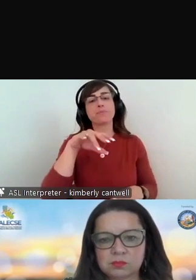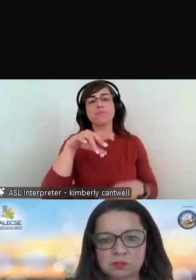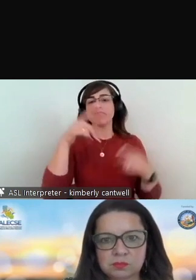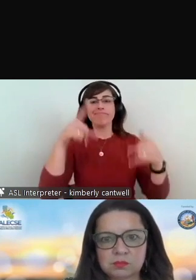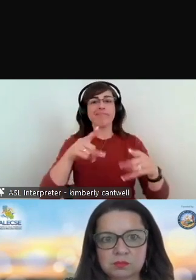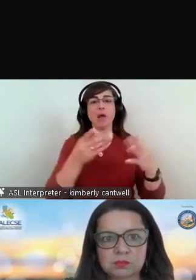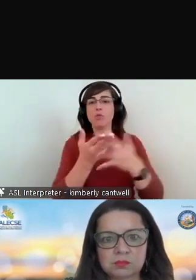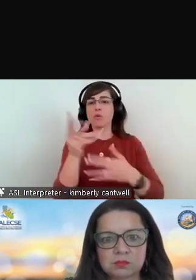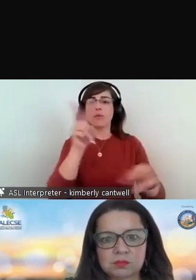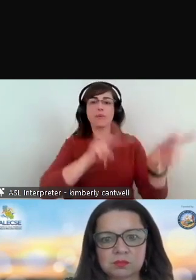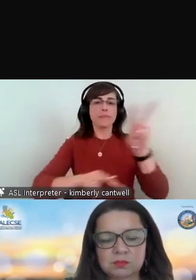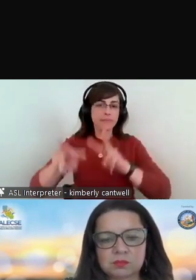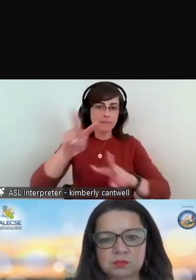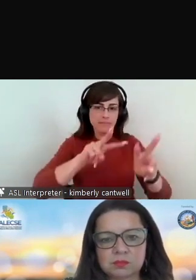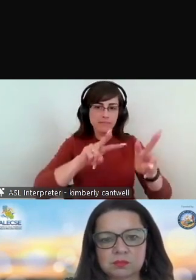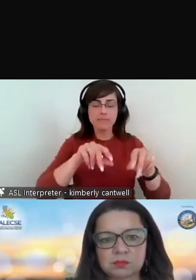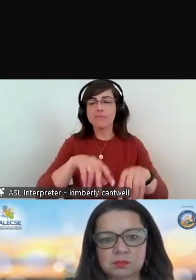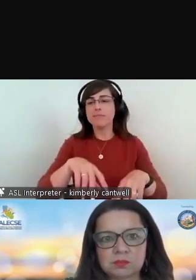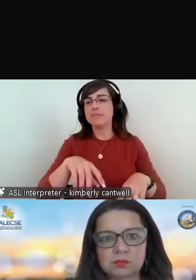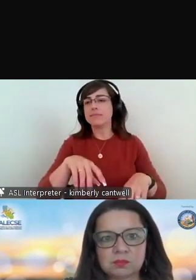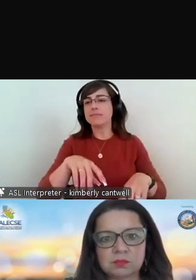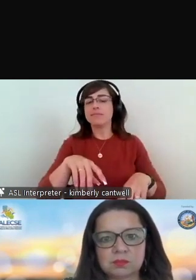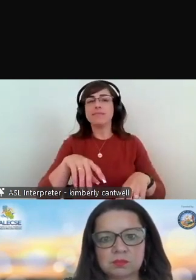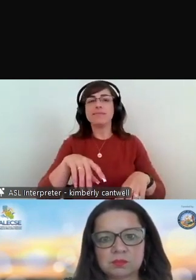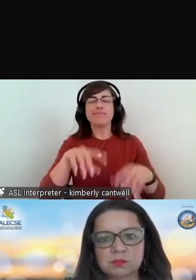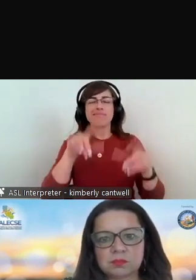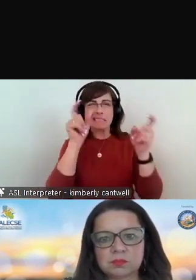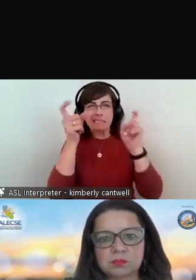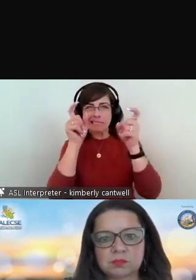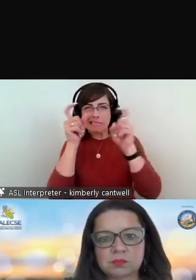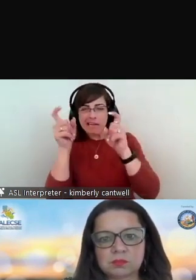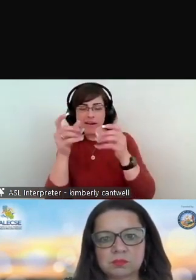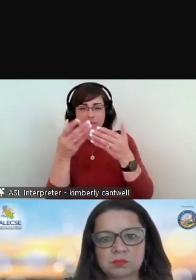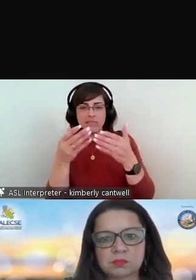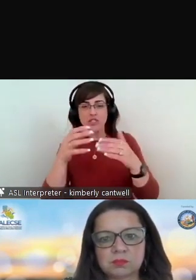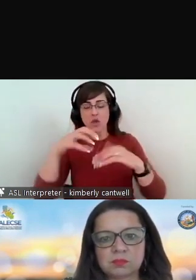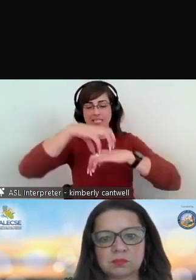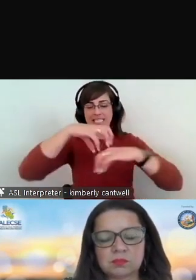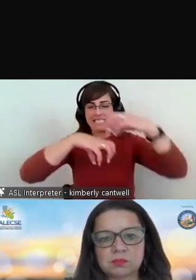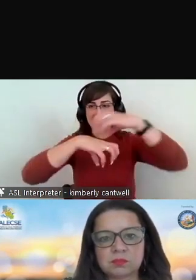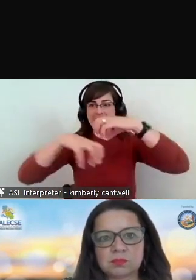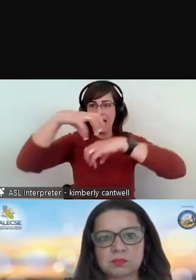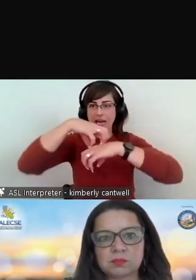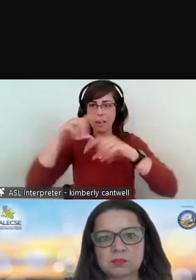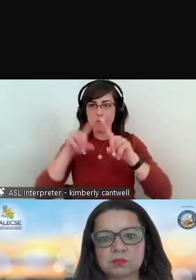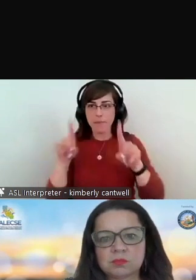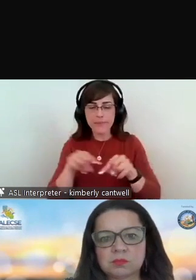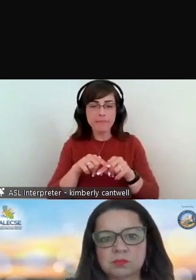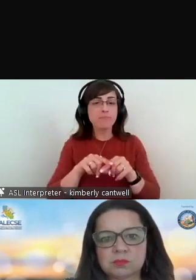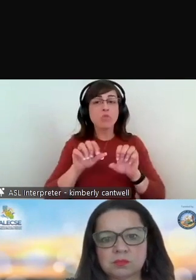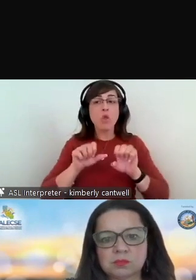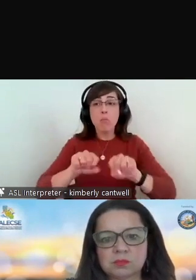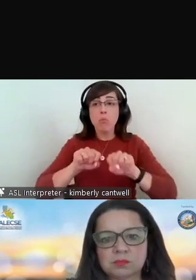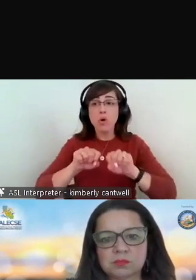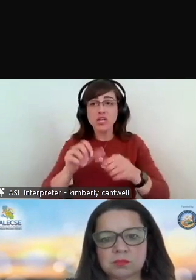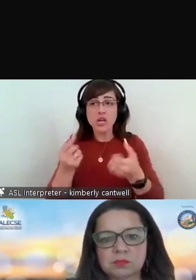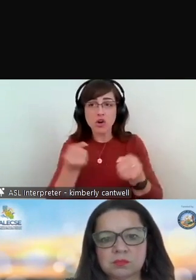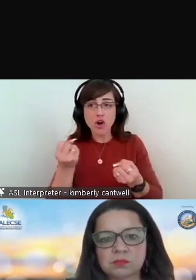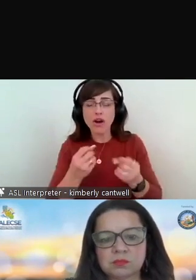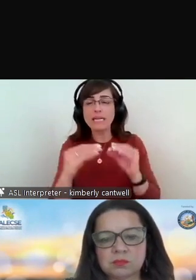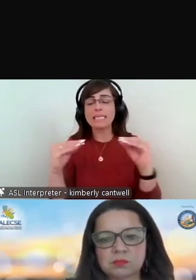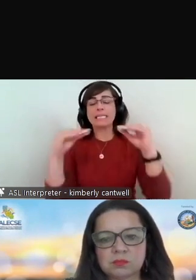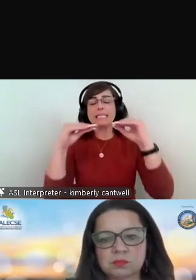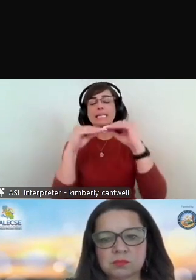through observation, and it's just kind of figuring things out. So they might start stacking blocks, pushing a toy car, kissing a